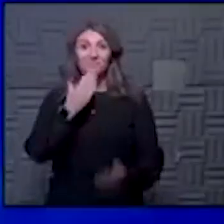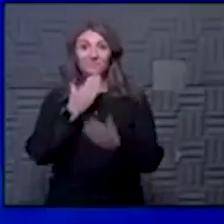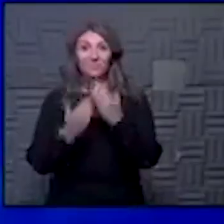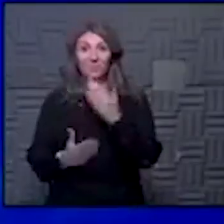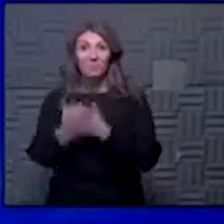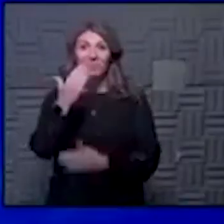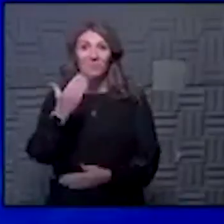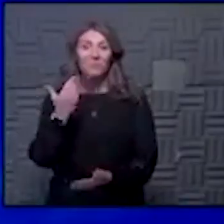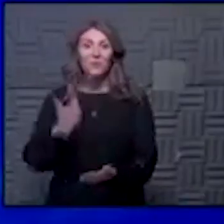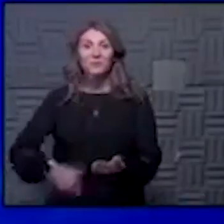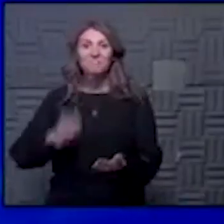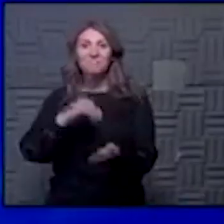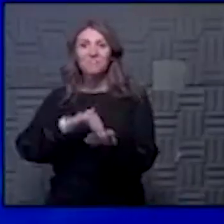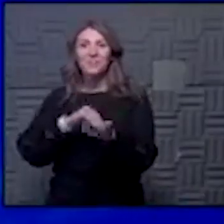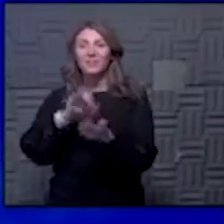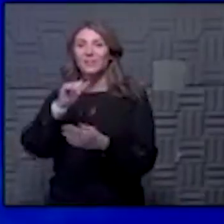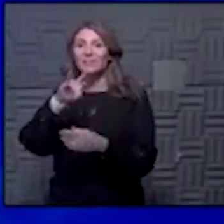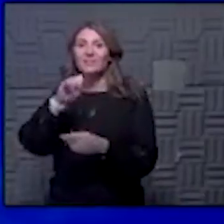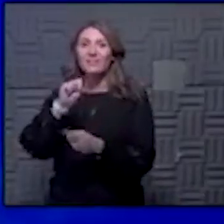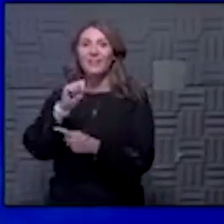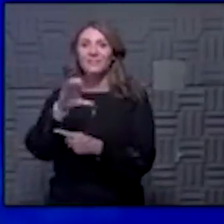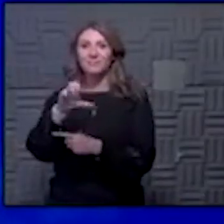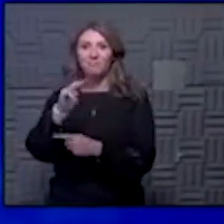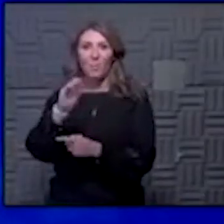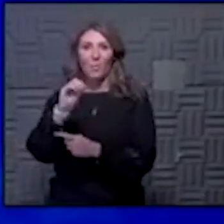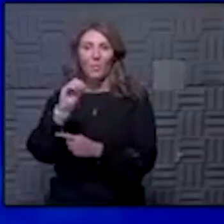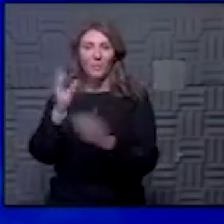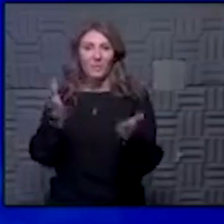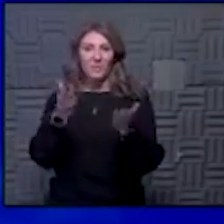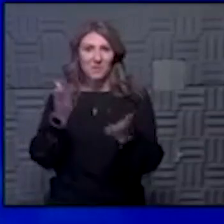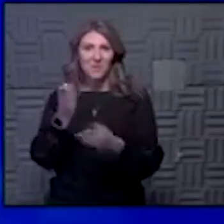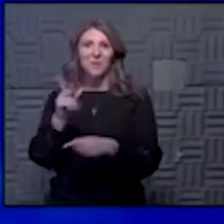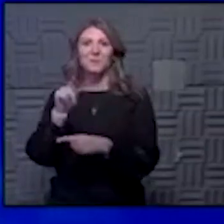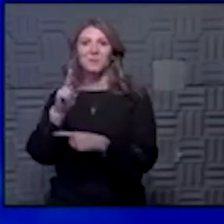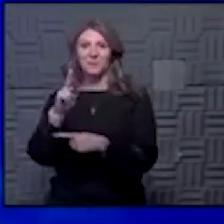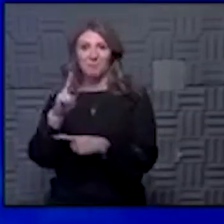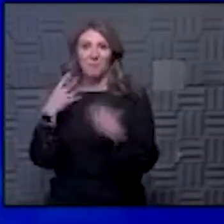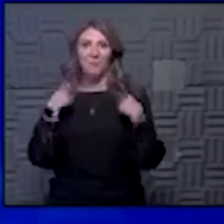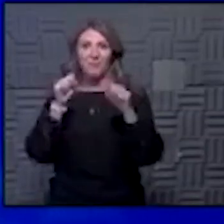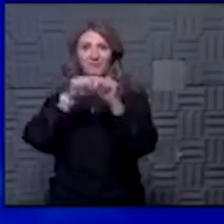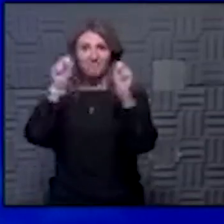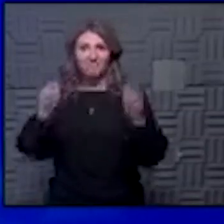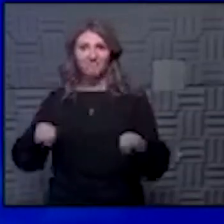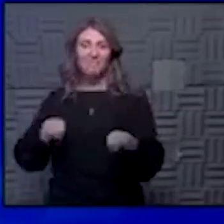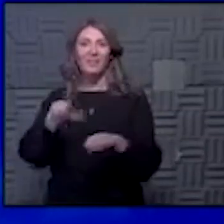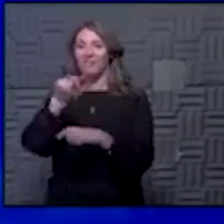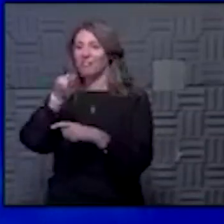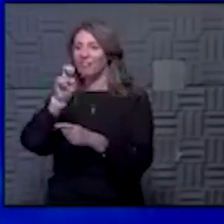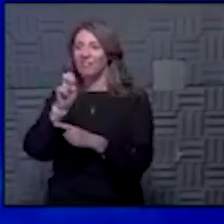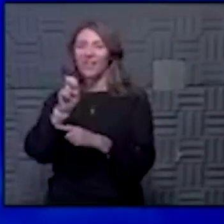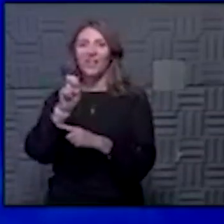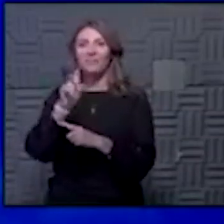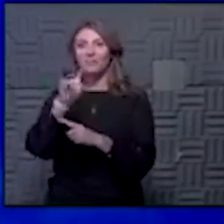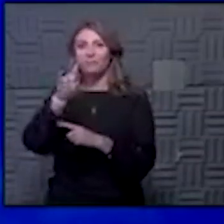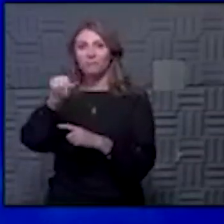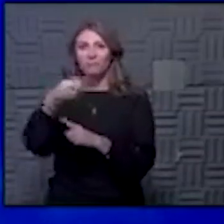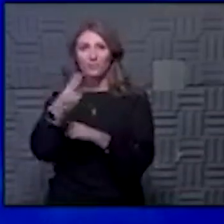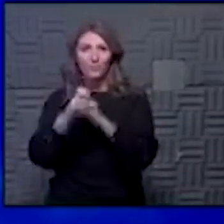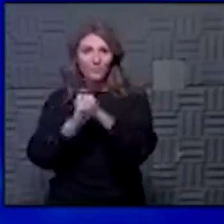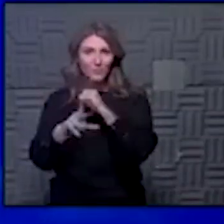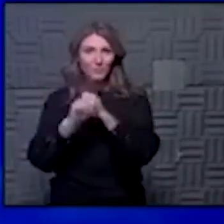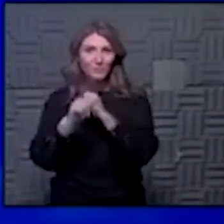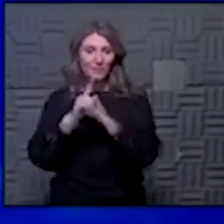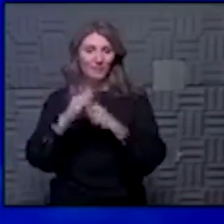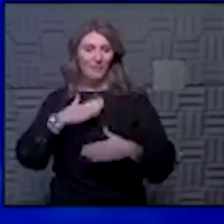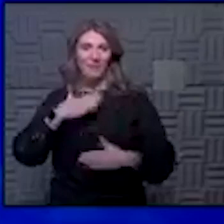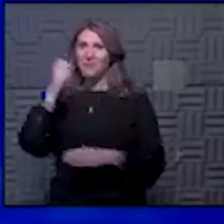Good morning, Steve Stites, Chief Medical Officer here at the University of Kansas Health System, broadcasting live with you from the Dolph Simons Family Studio, and delighted to be back with you on this